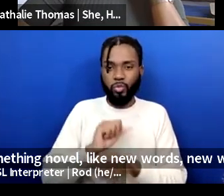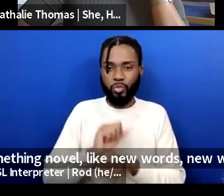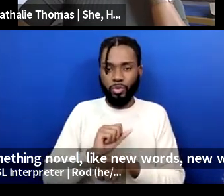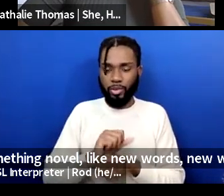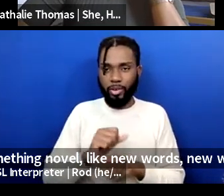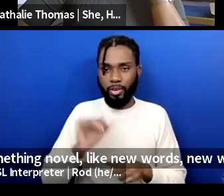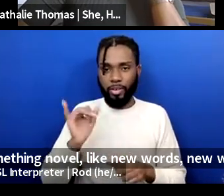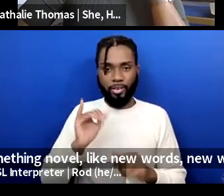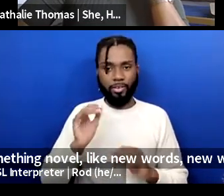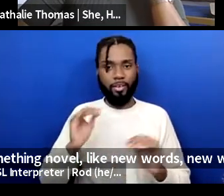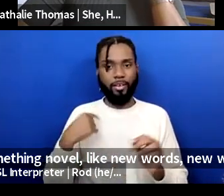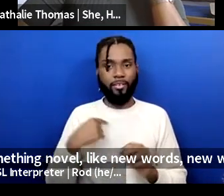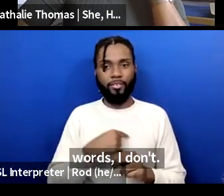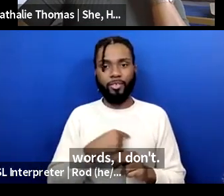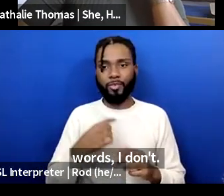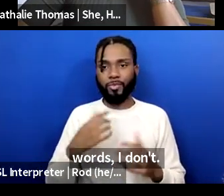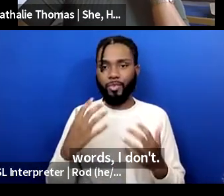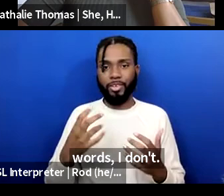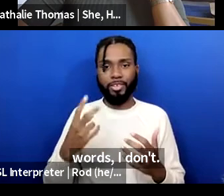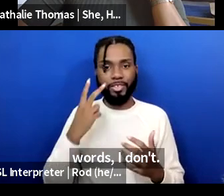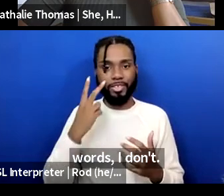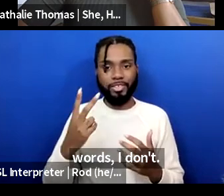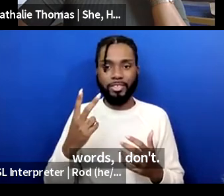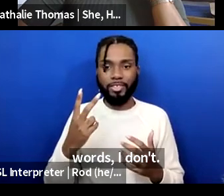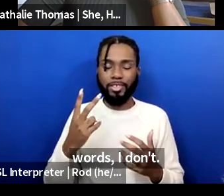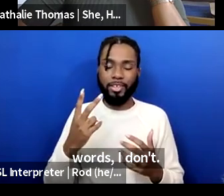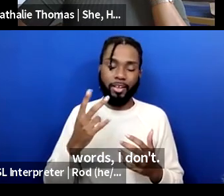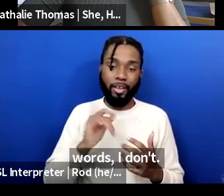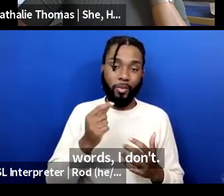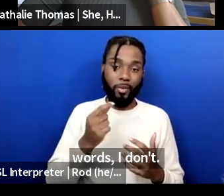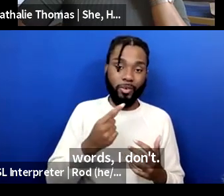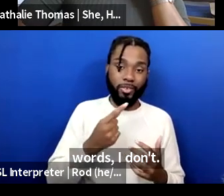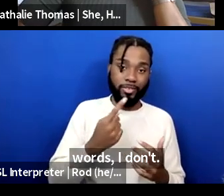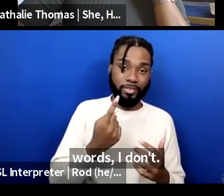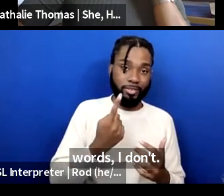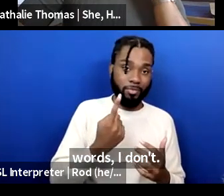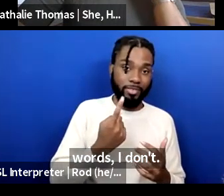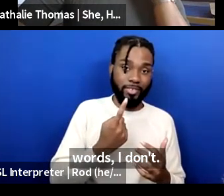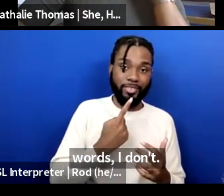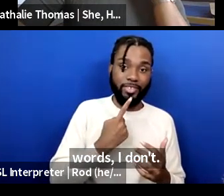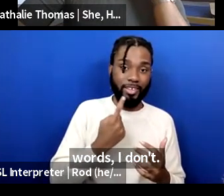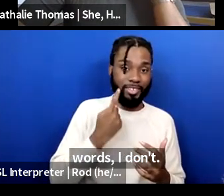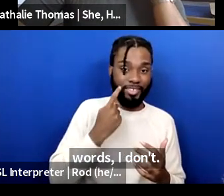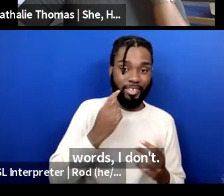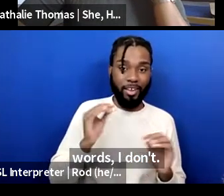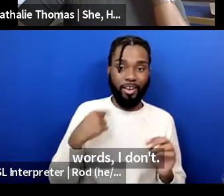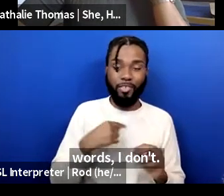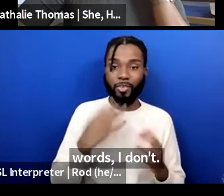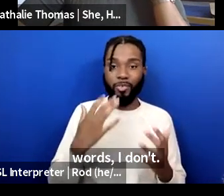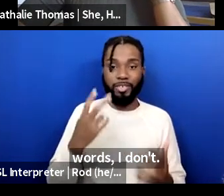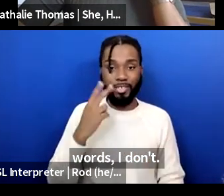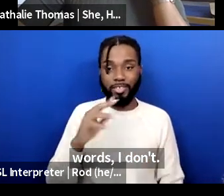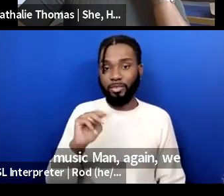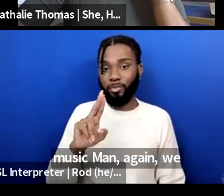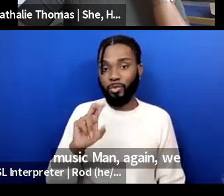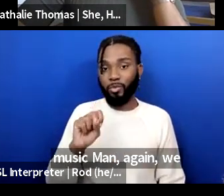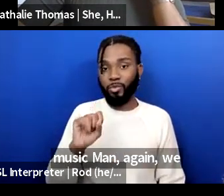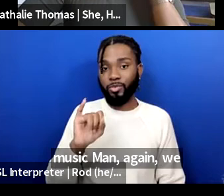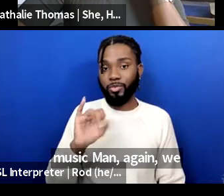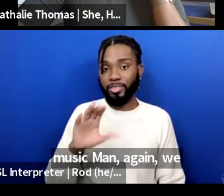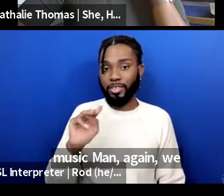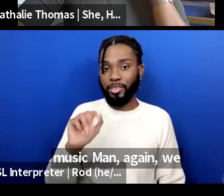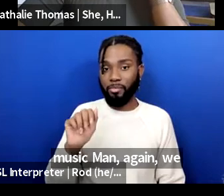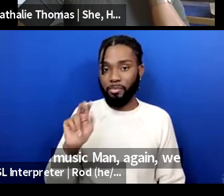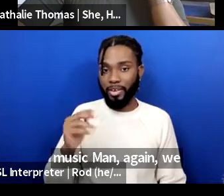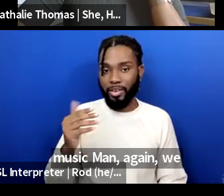None of us want to see, to echo what was said earlier, none of us want to see Music Man again. We don't want that.